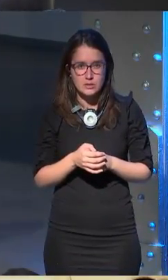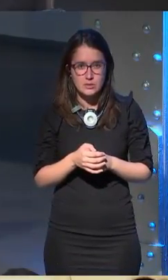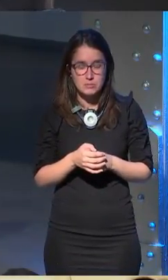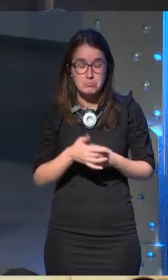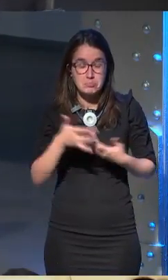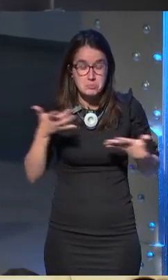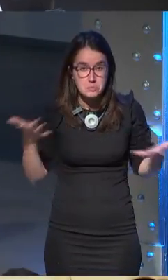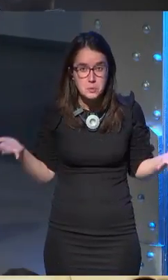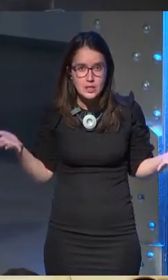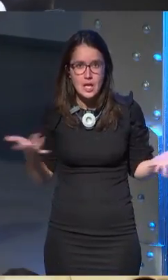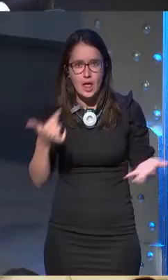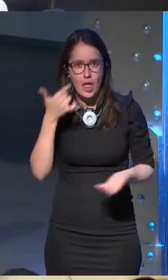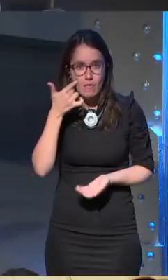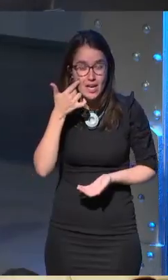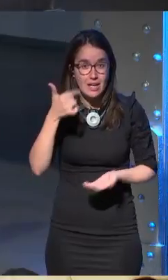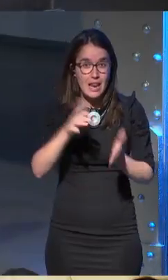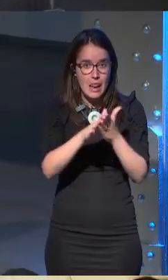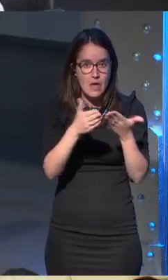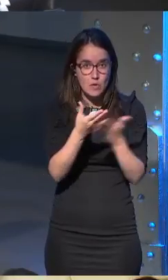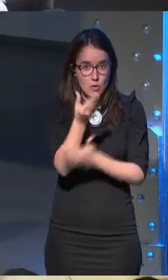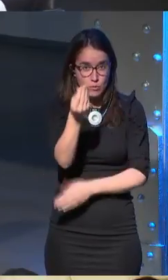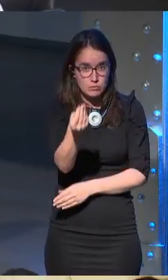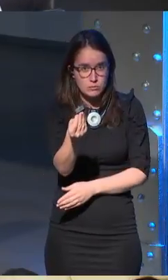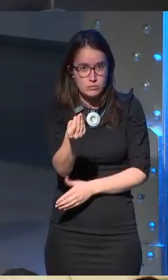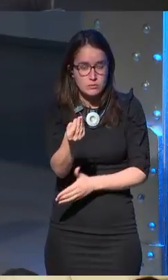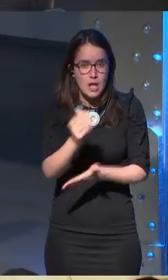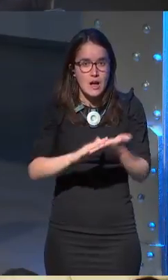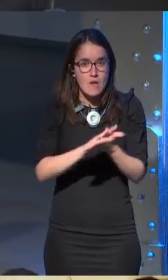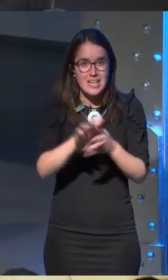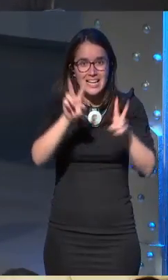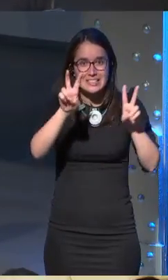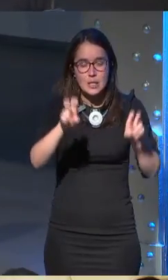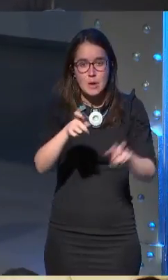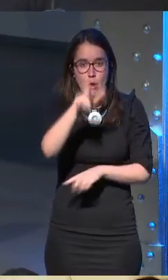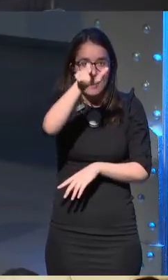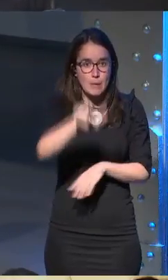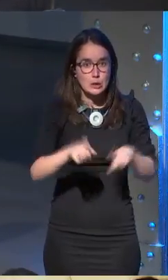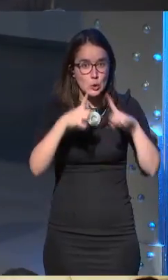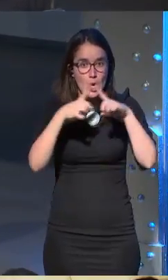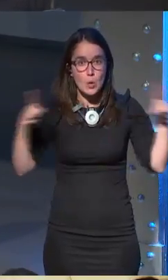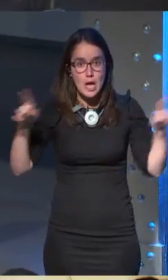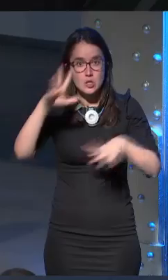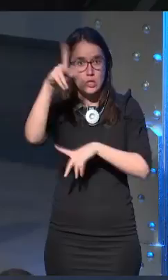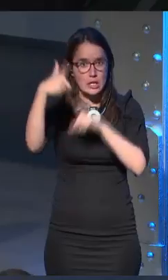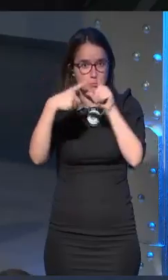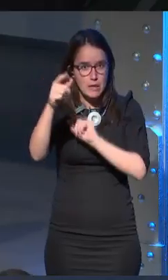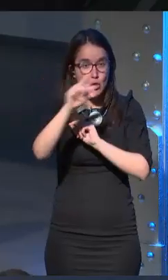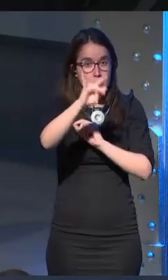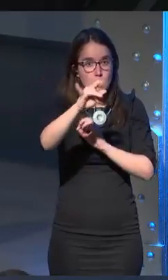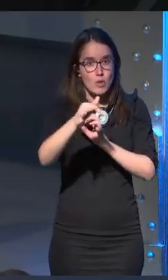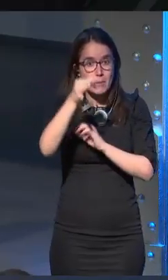So this book is not just about a guy spending a year in space. Like the video said, it's about a kid that couldn't do his